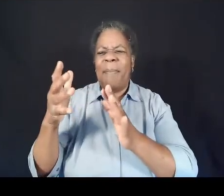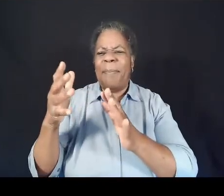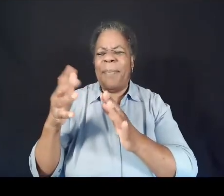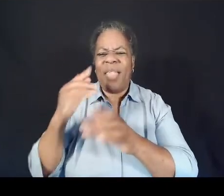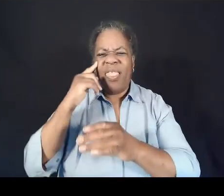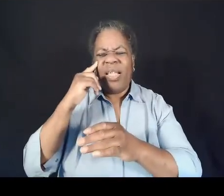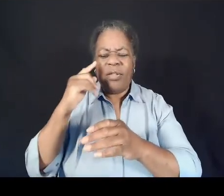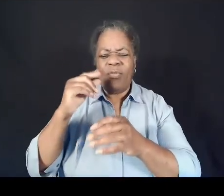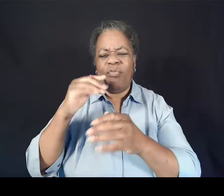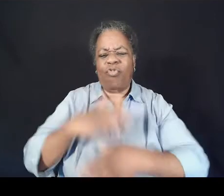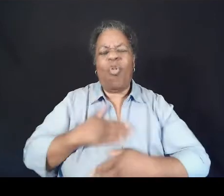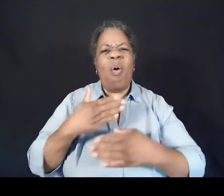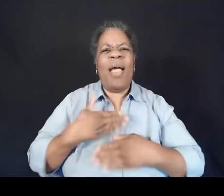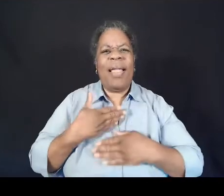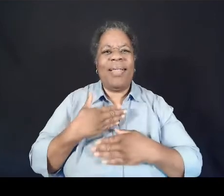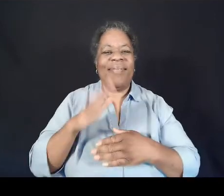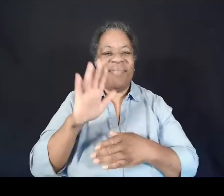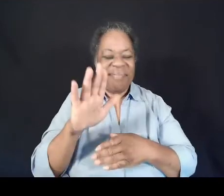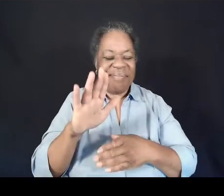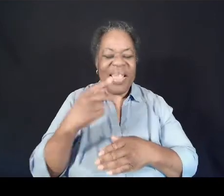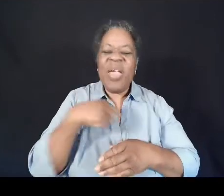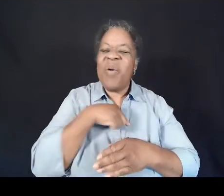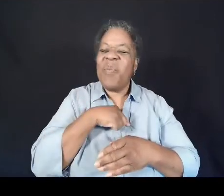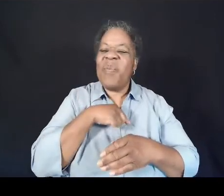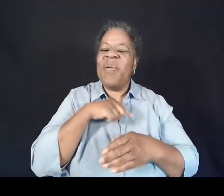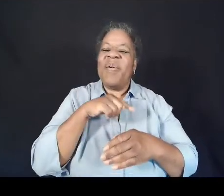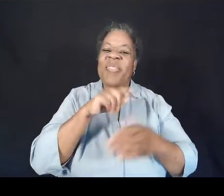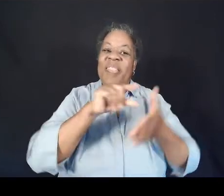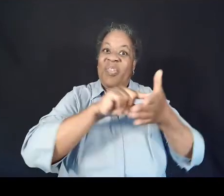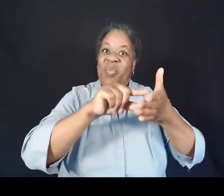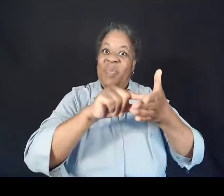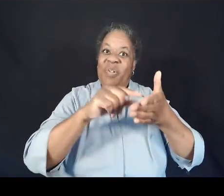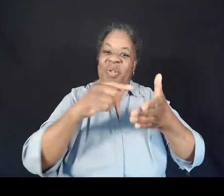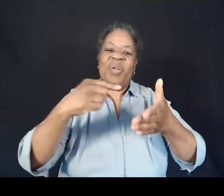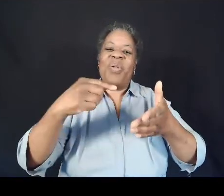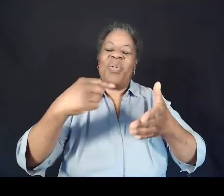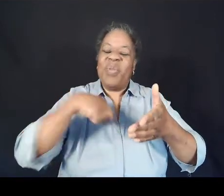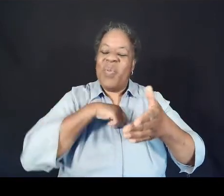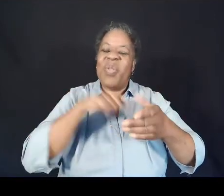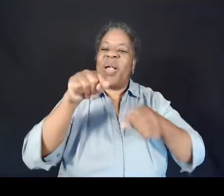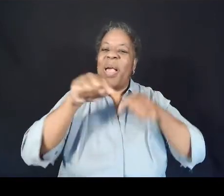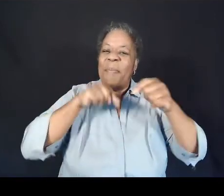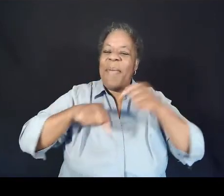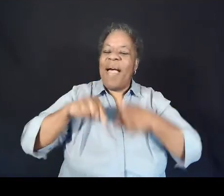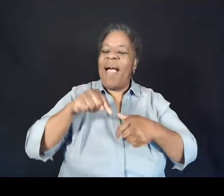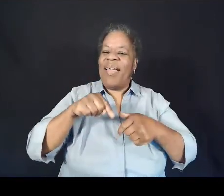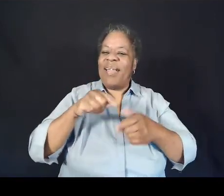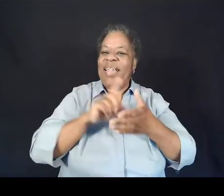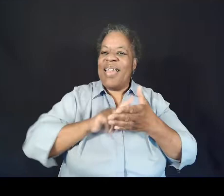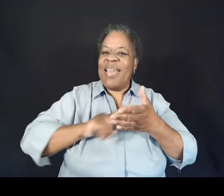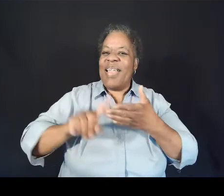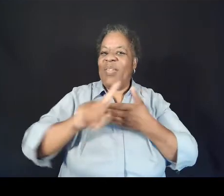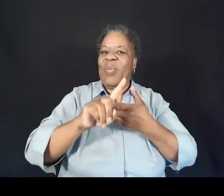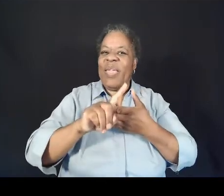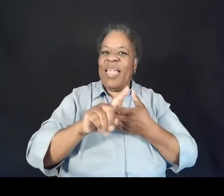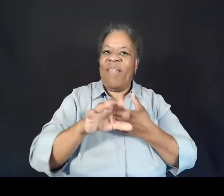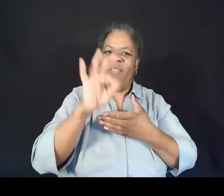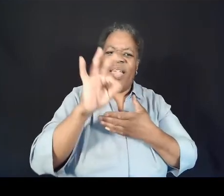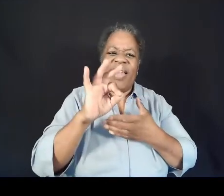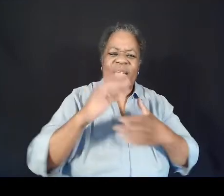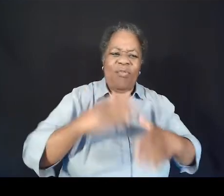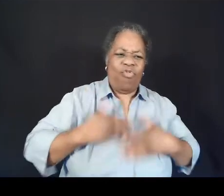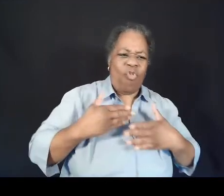Now, we're actually going to come back to this passage next week and see what this joy in trials thing is all about. But for